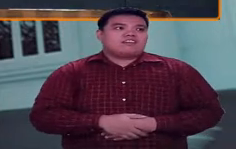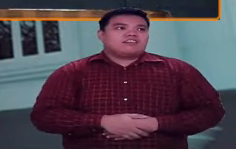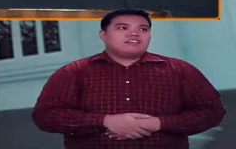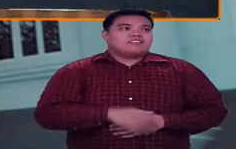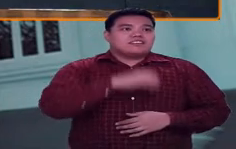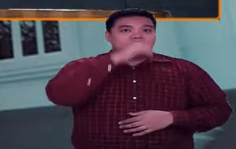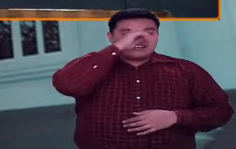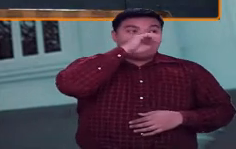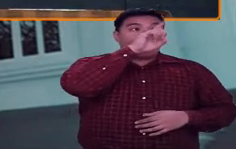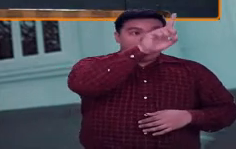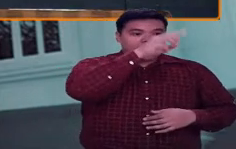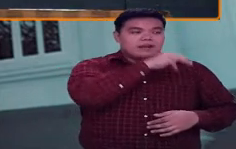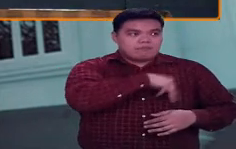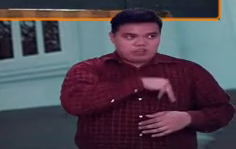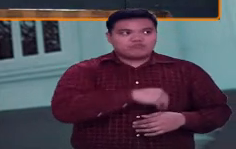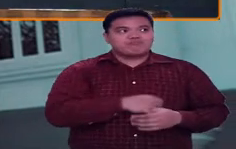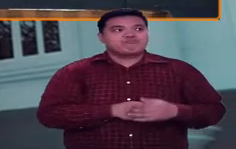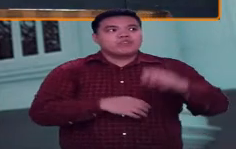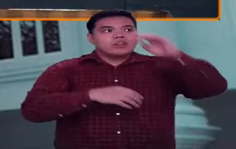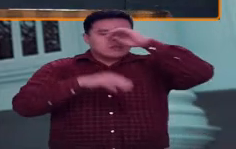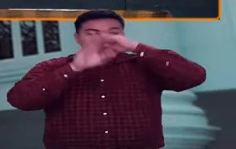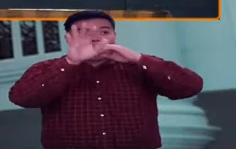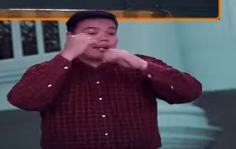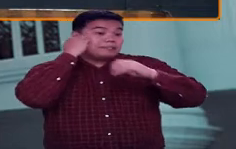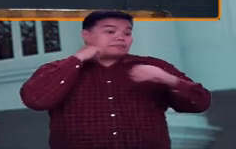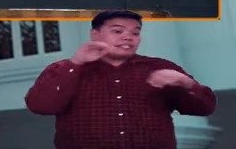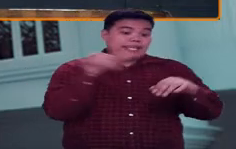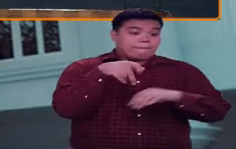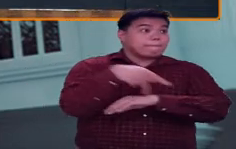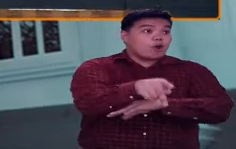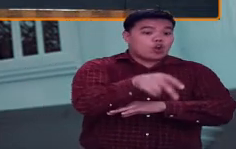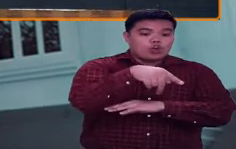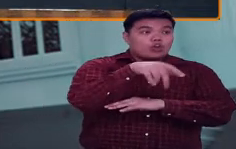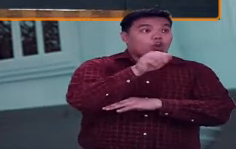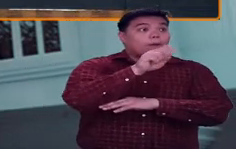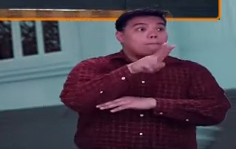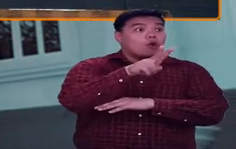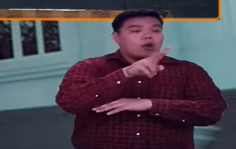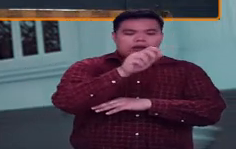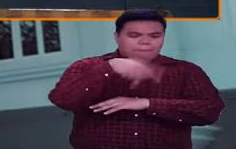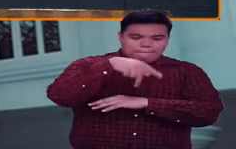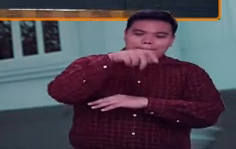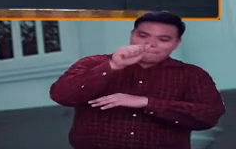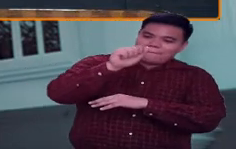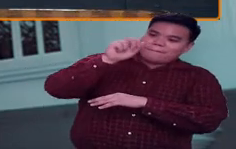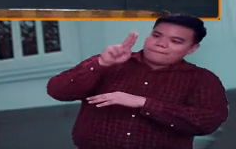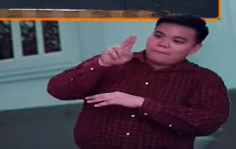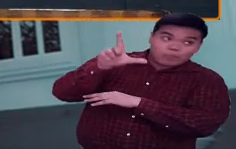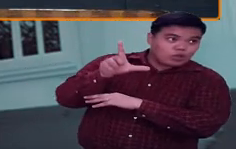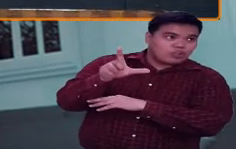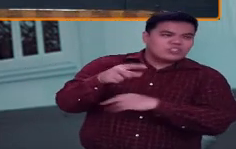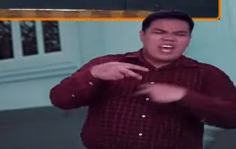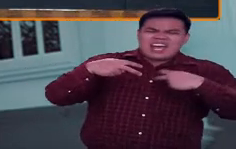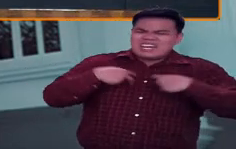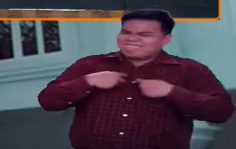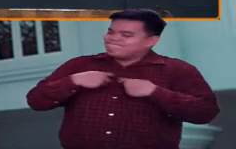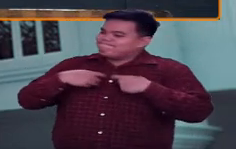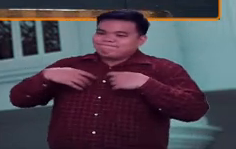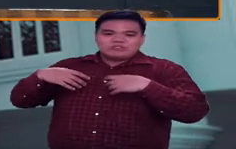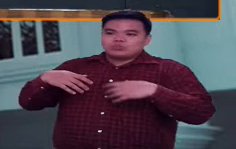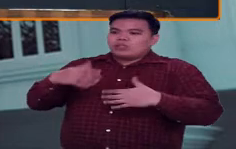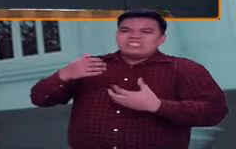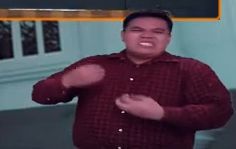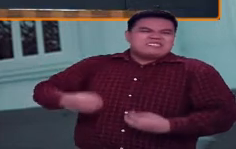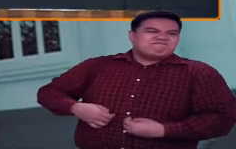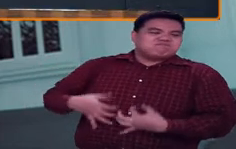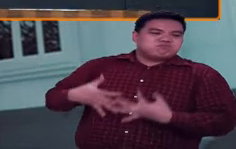fairly accurate to say that the Apostle Paul had an intense passion to